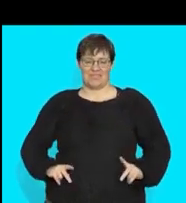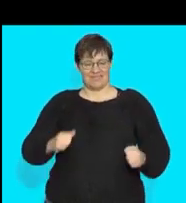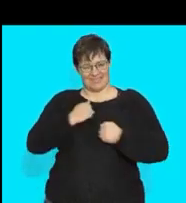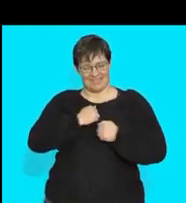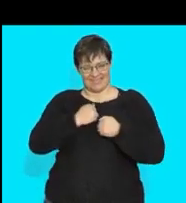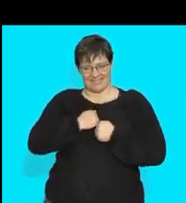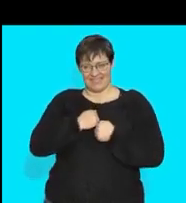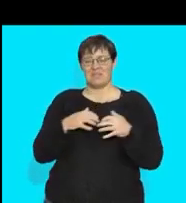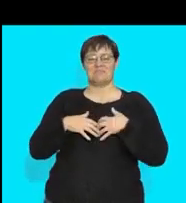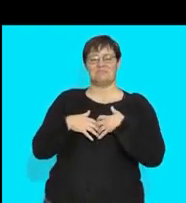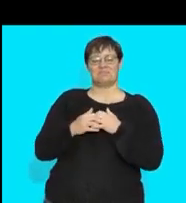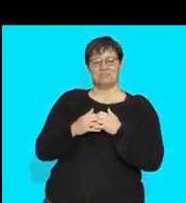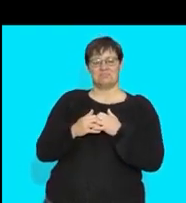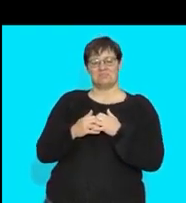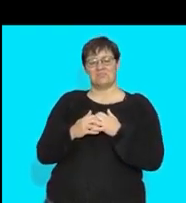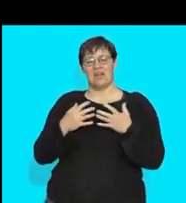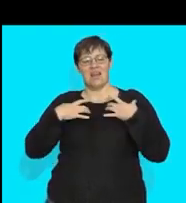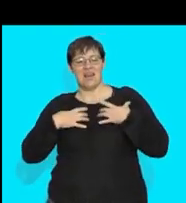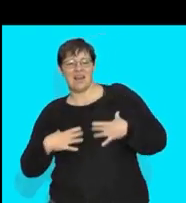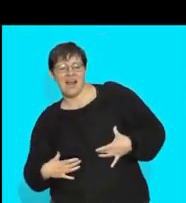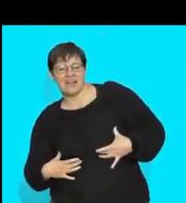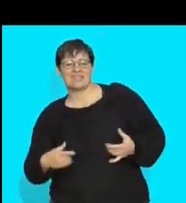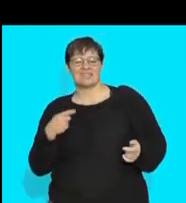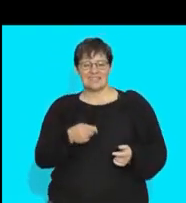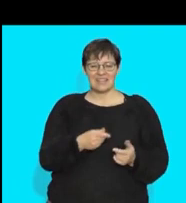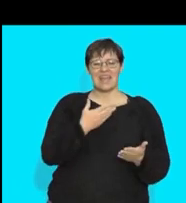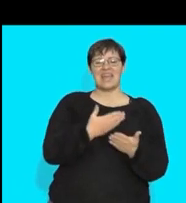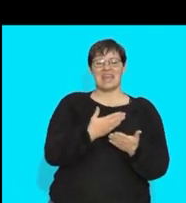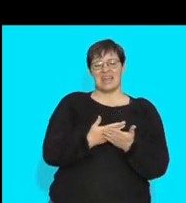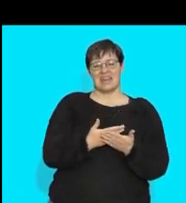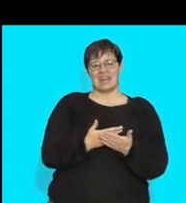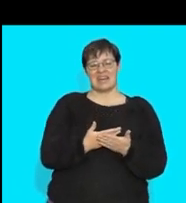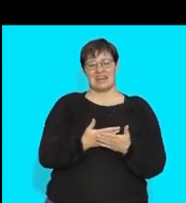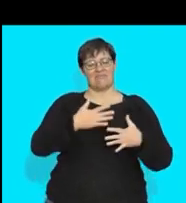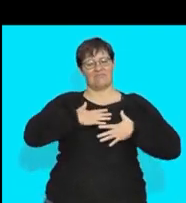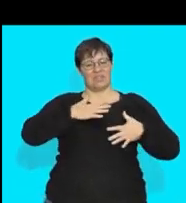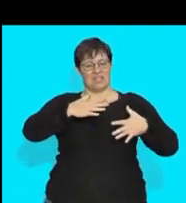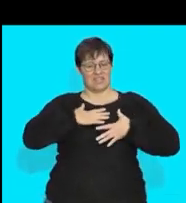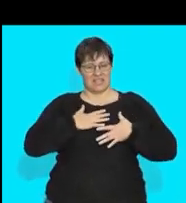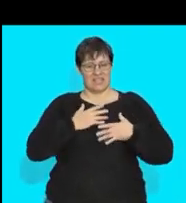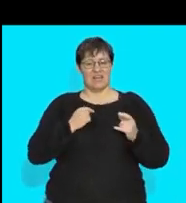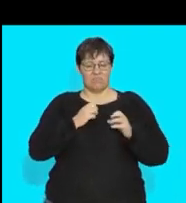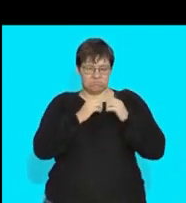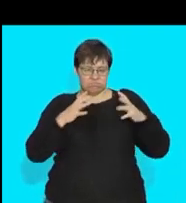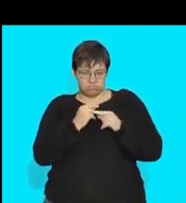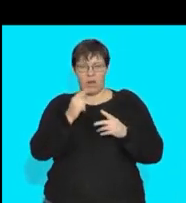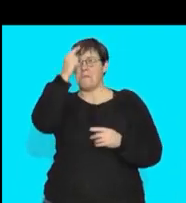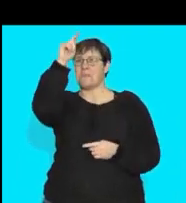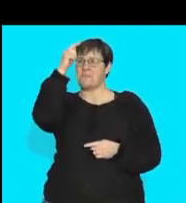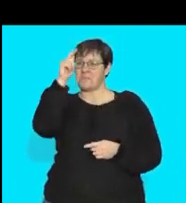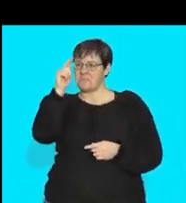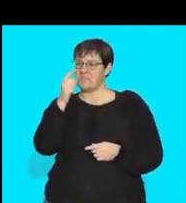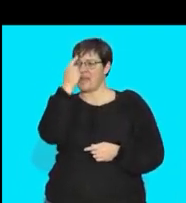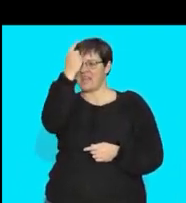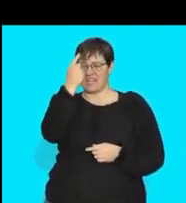our body, right, is able, and we're going to look at the lungs, how it, right, tick the boxes for all